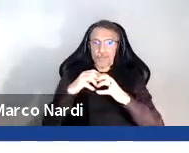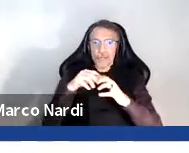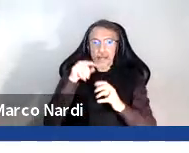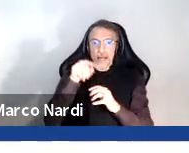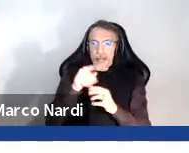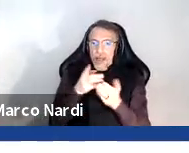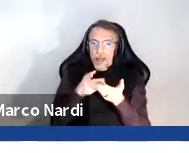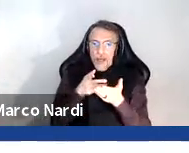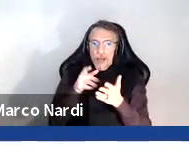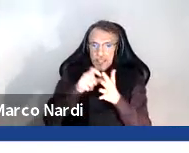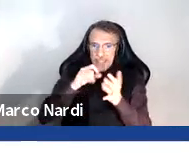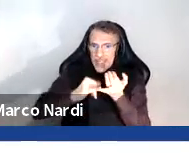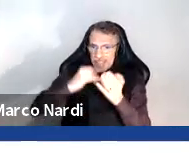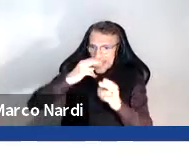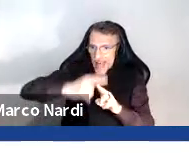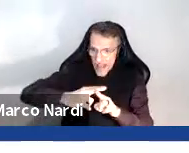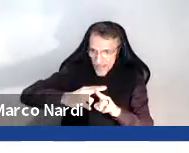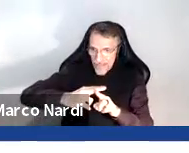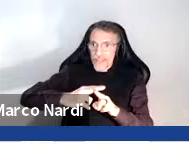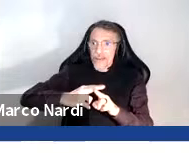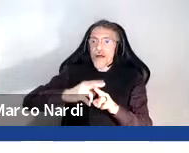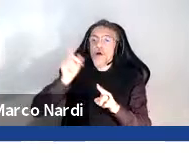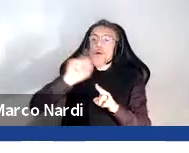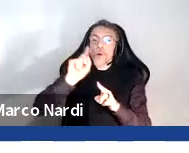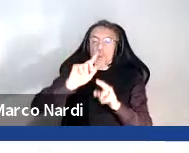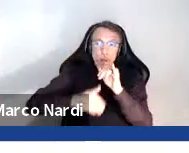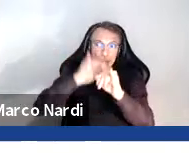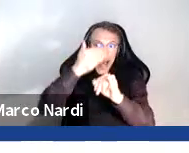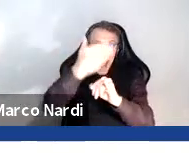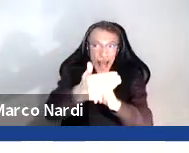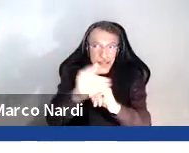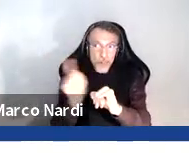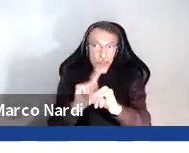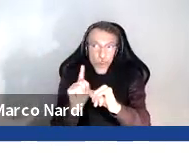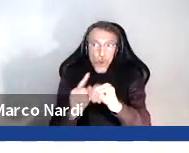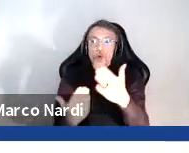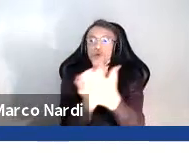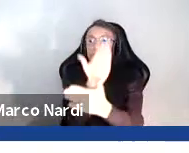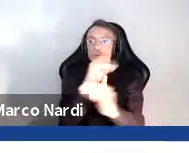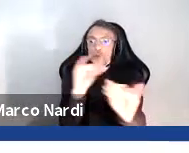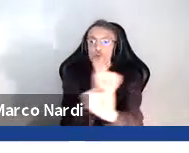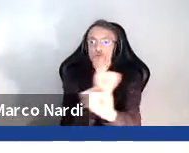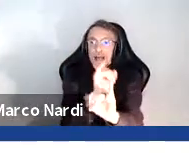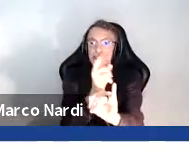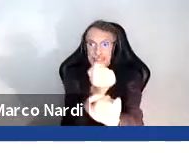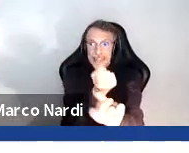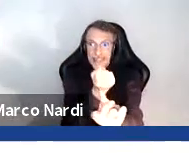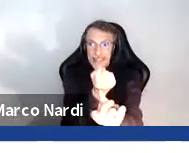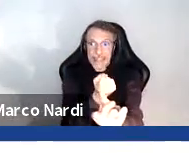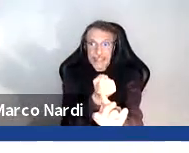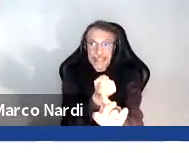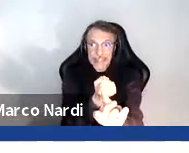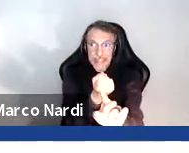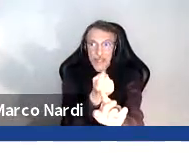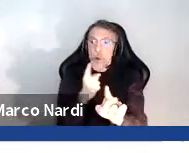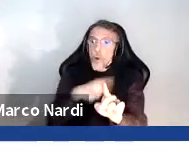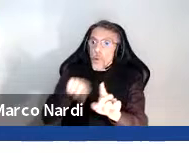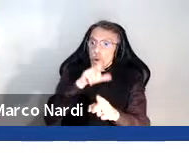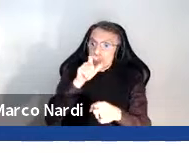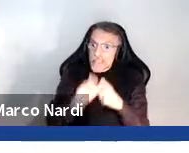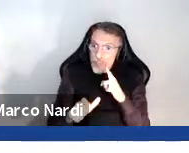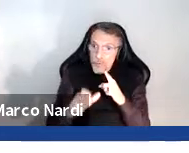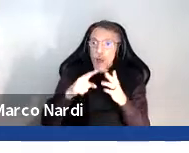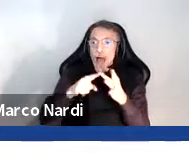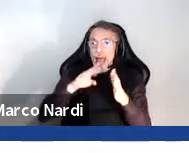through the DSF, then what we will end up is creating a new crisis. Rather, what we need to do is the